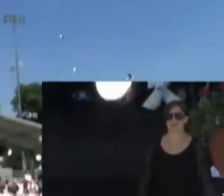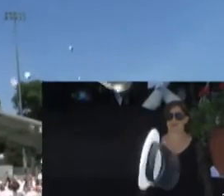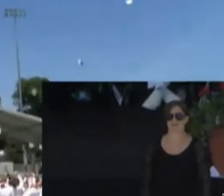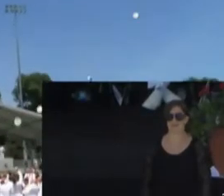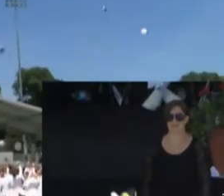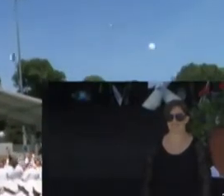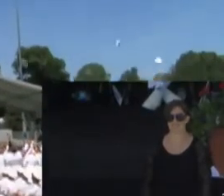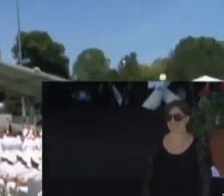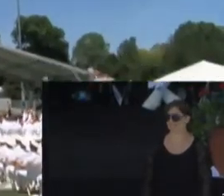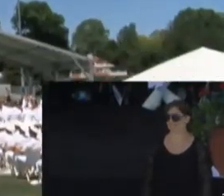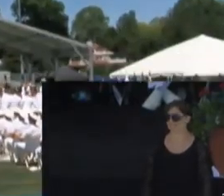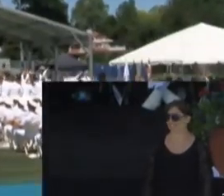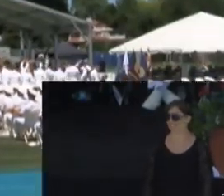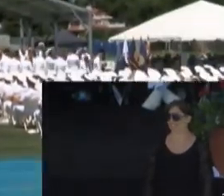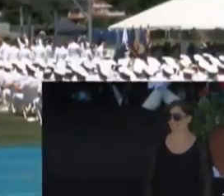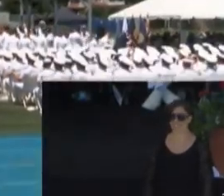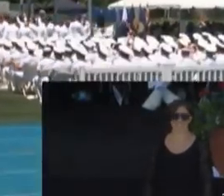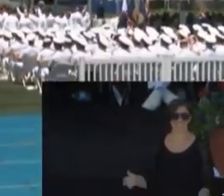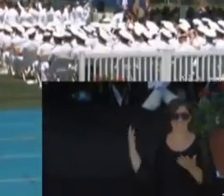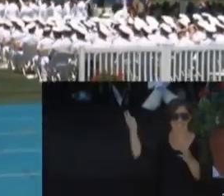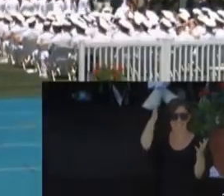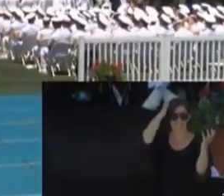go!